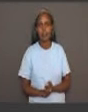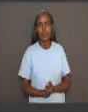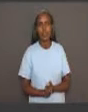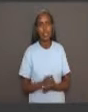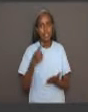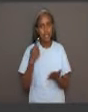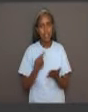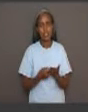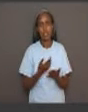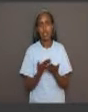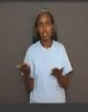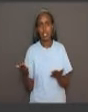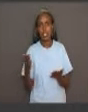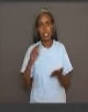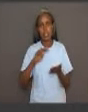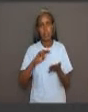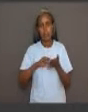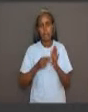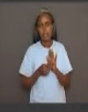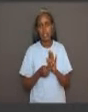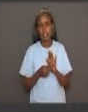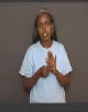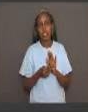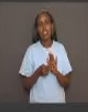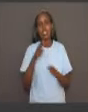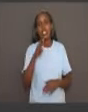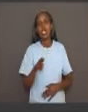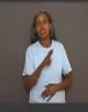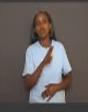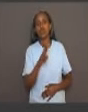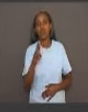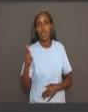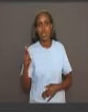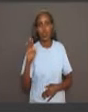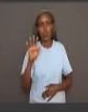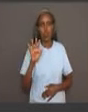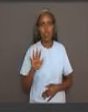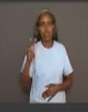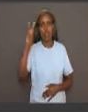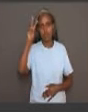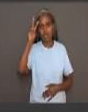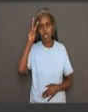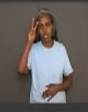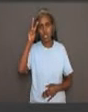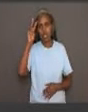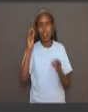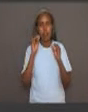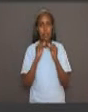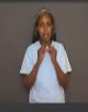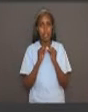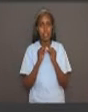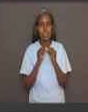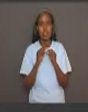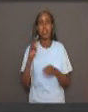In this case, that means the square root of 5 squared